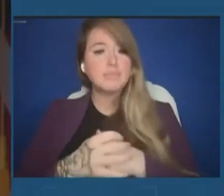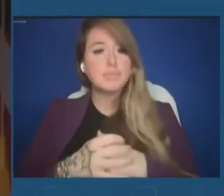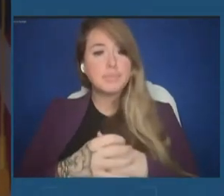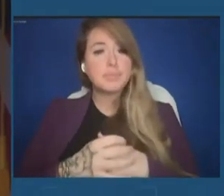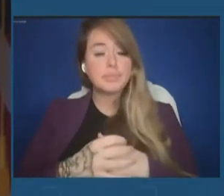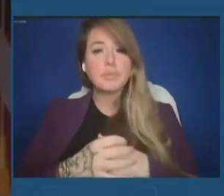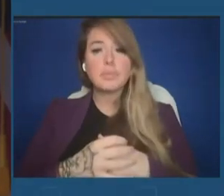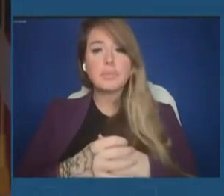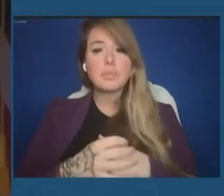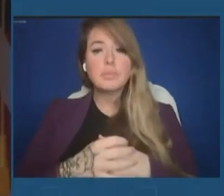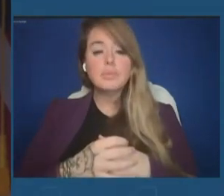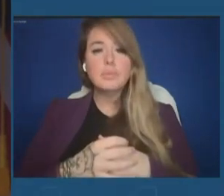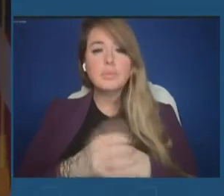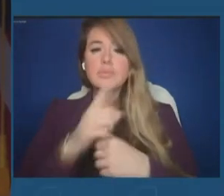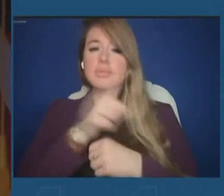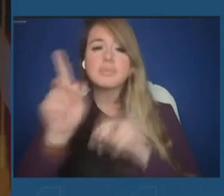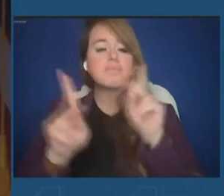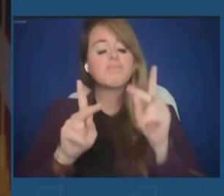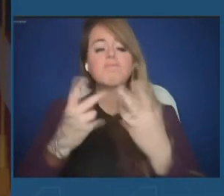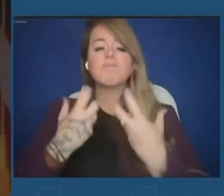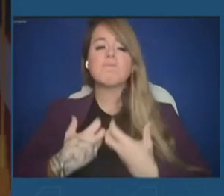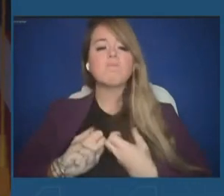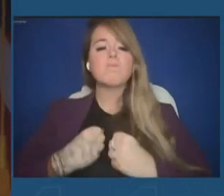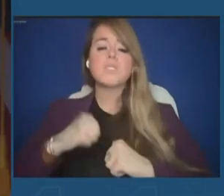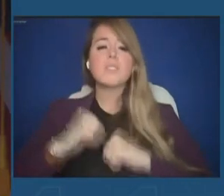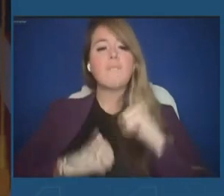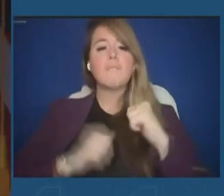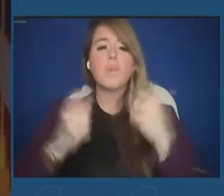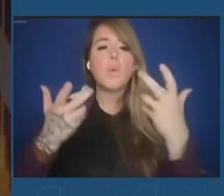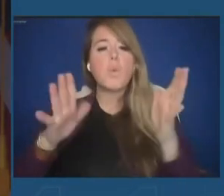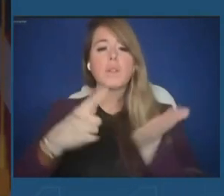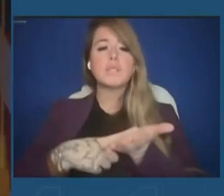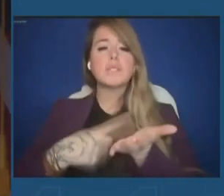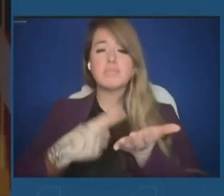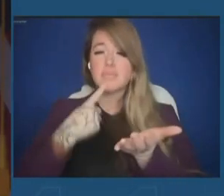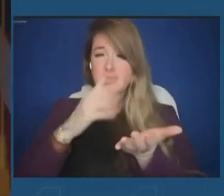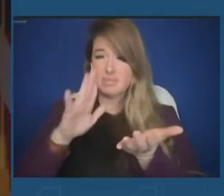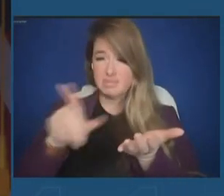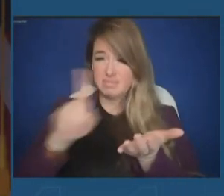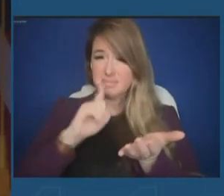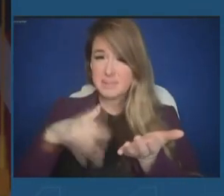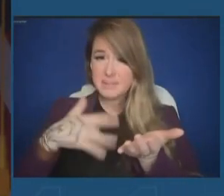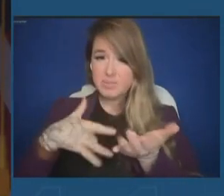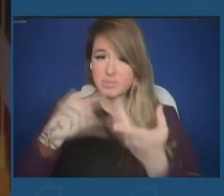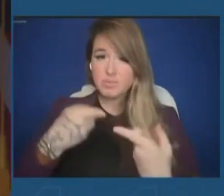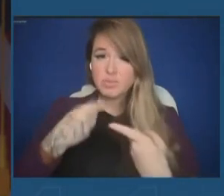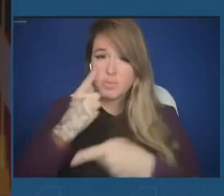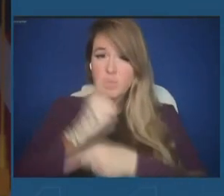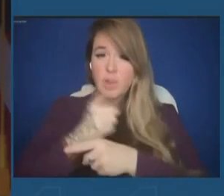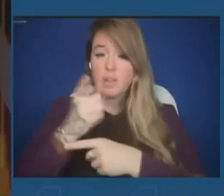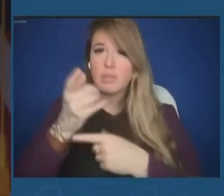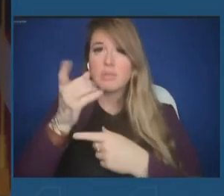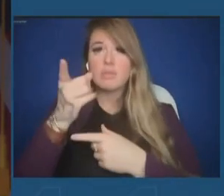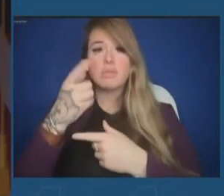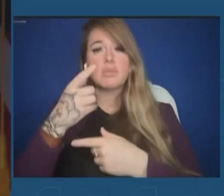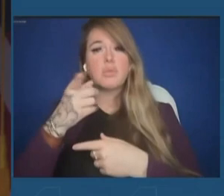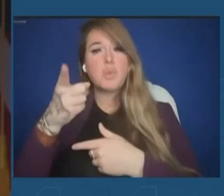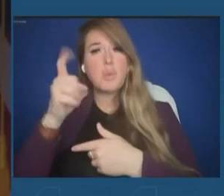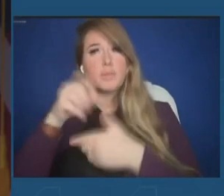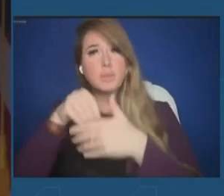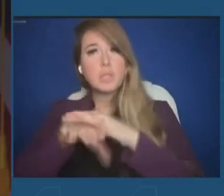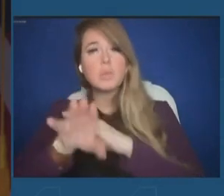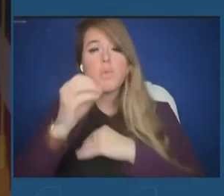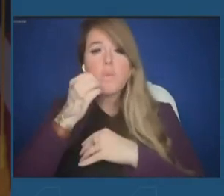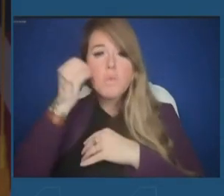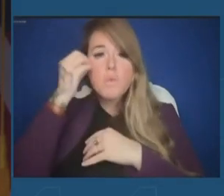These guys are tough. They don't really want to talk about it, but I asked them. I said, that had to be really hard, going into homes and vehicles and